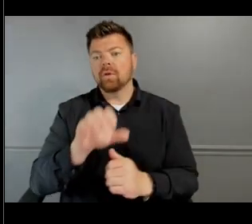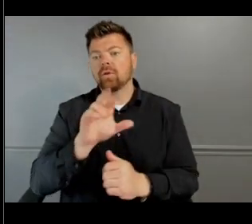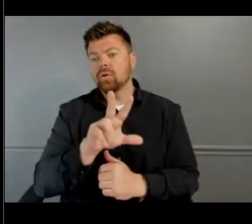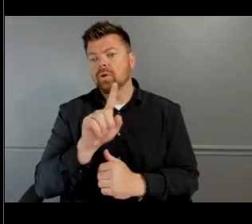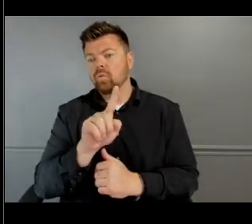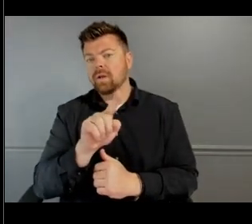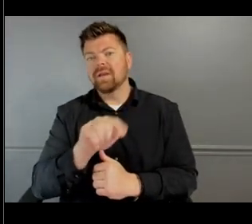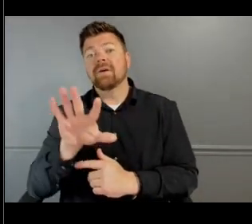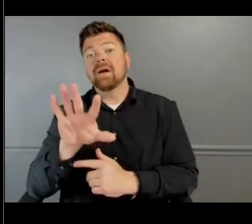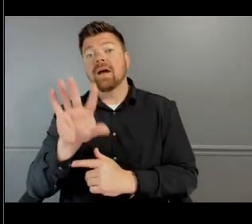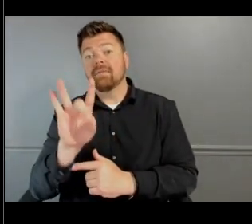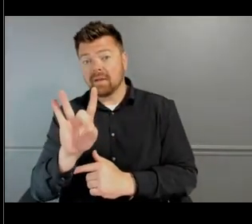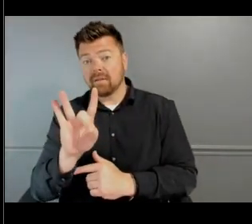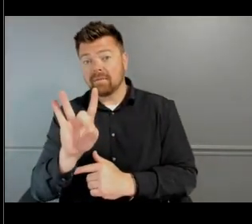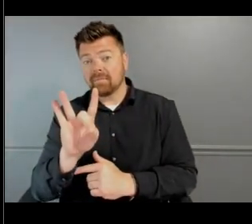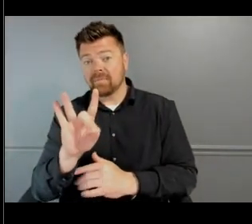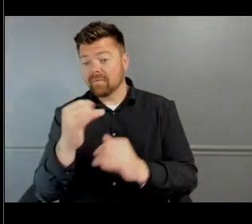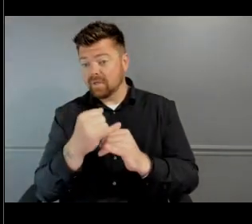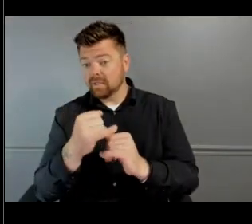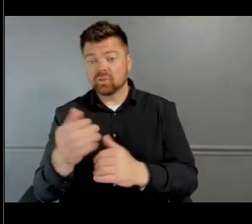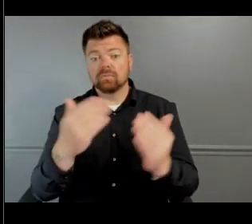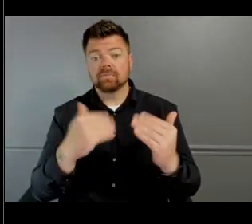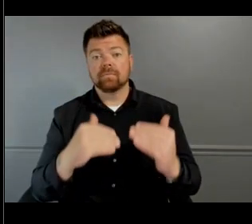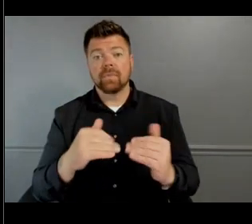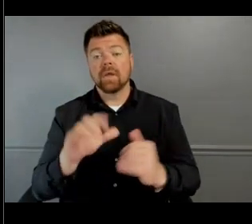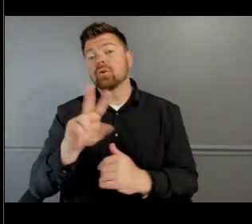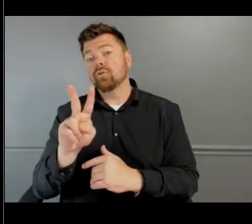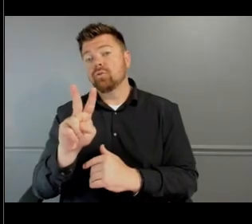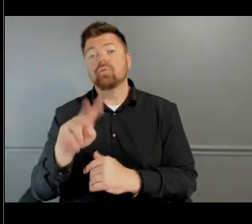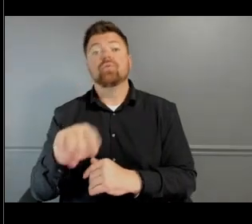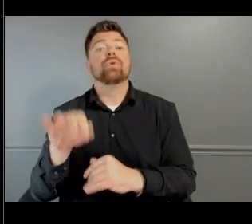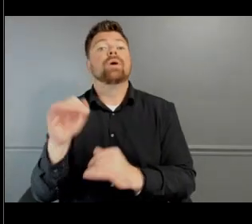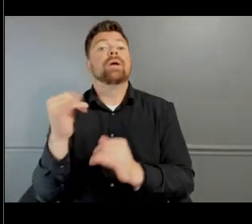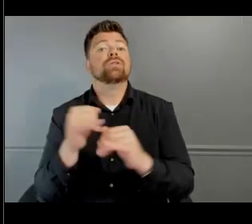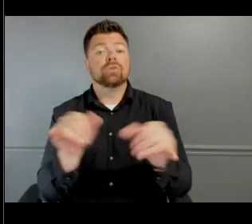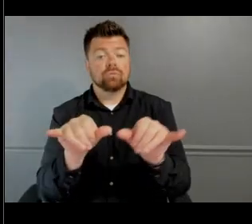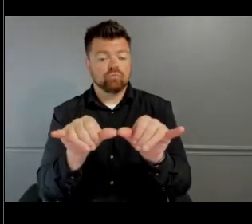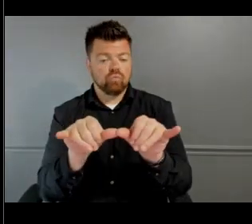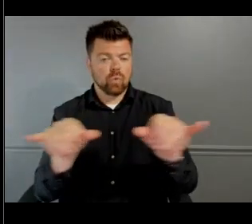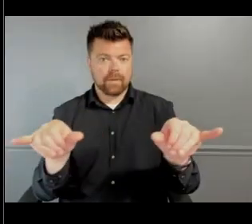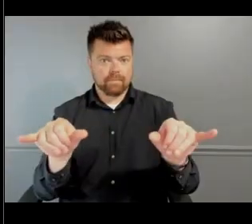an inch and 32 inches wide.